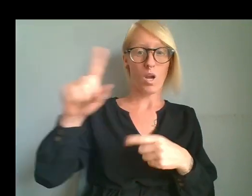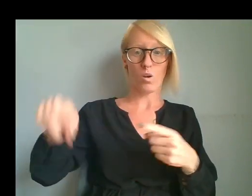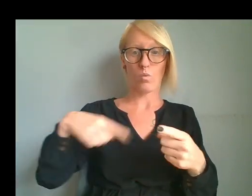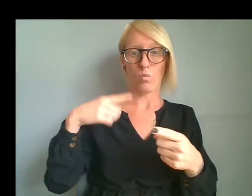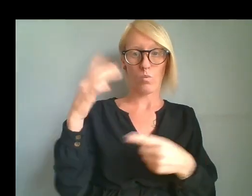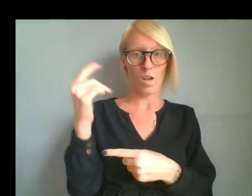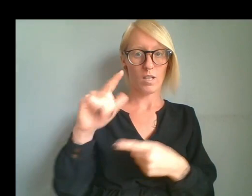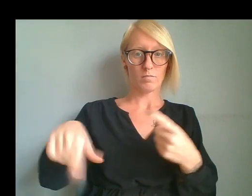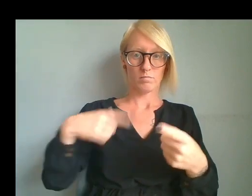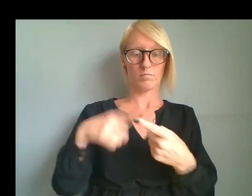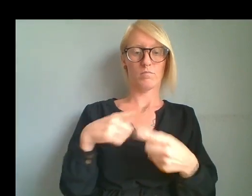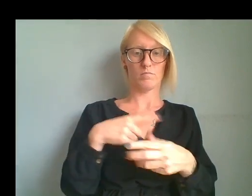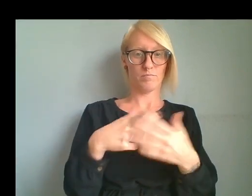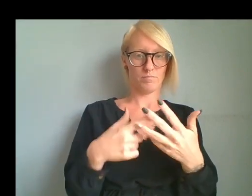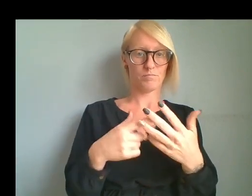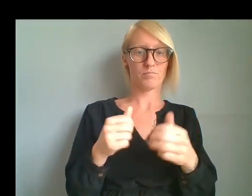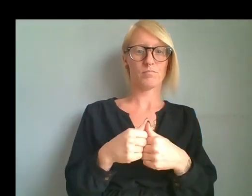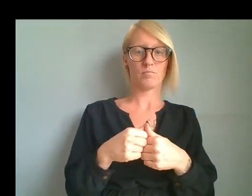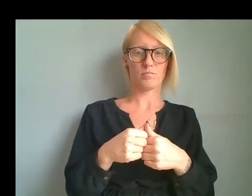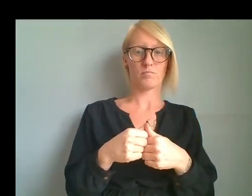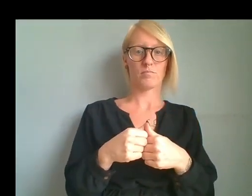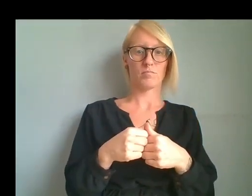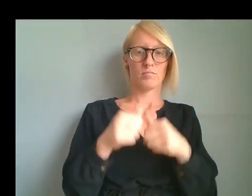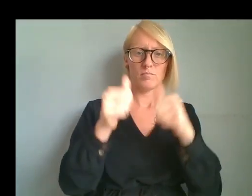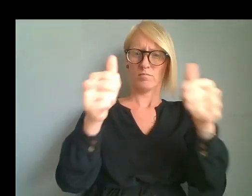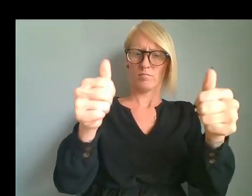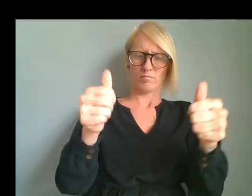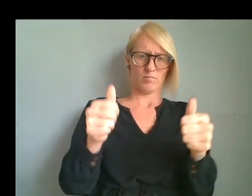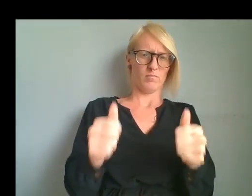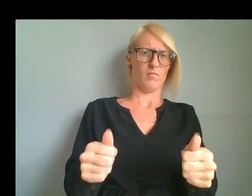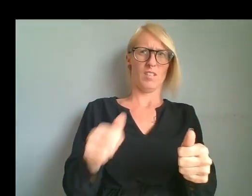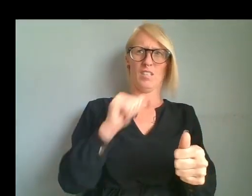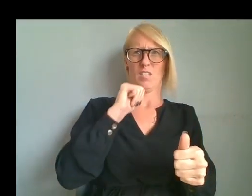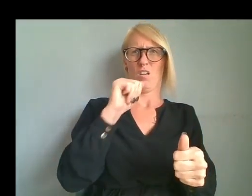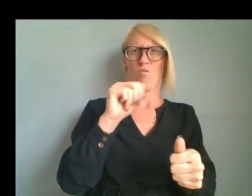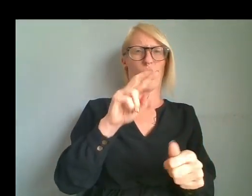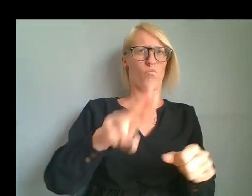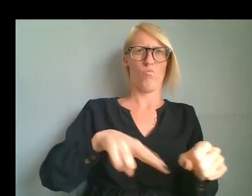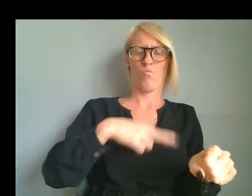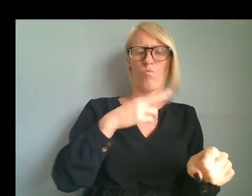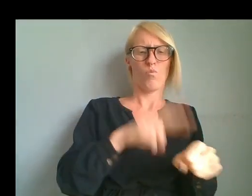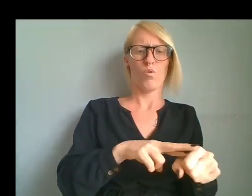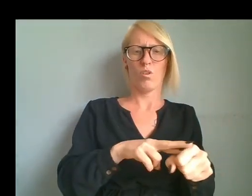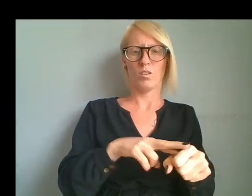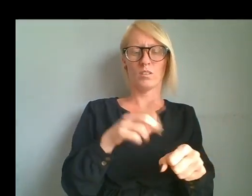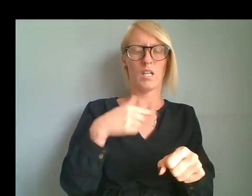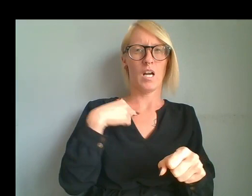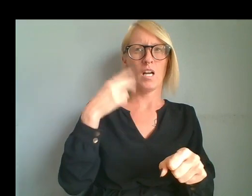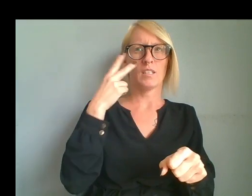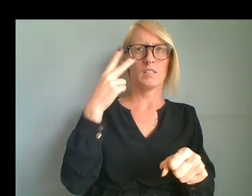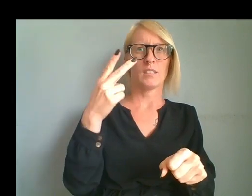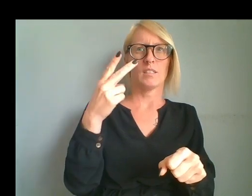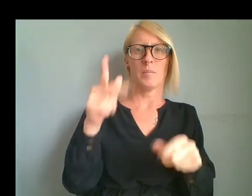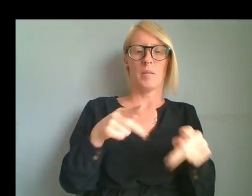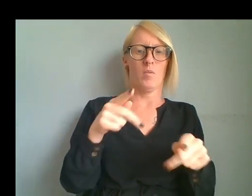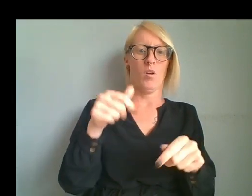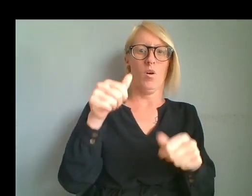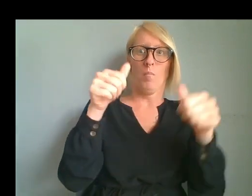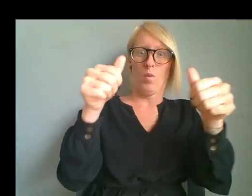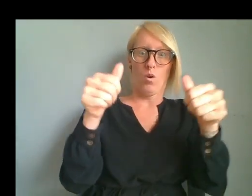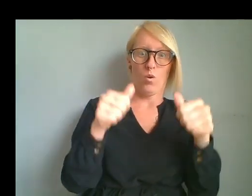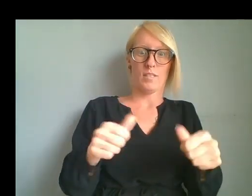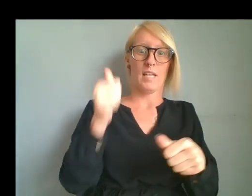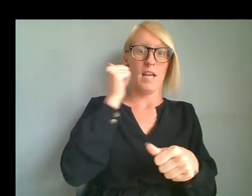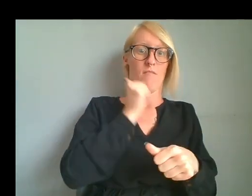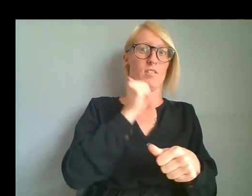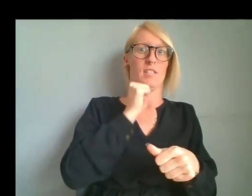Posting, there's no real hard and fast rules about posting. I think, I've seen some people who post every day, and I can't imagine finding the kind of time